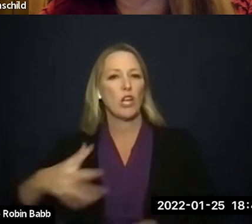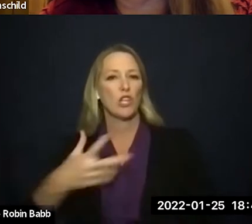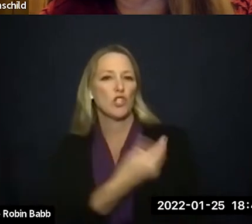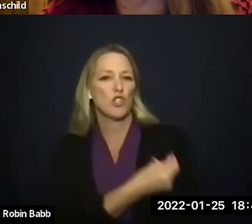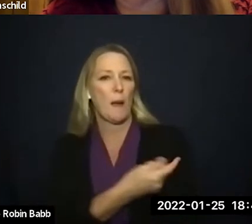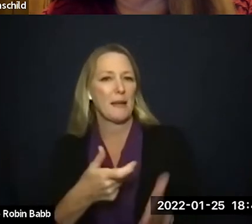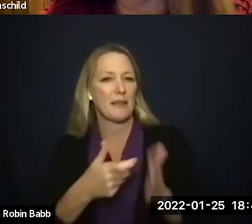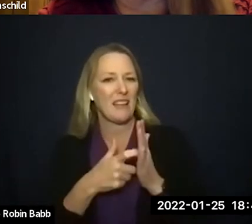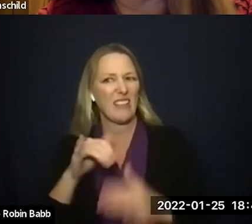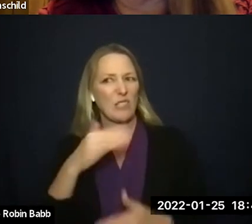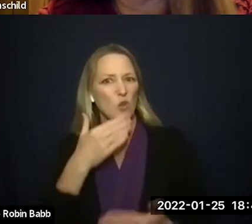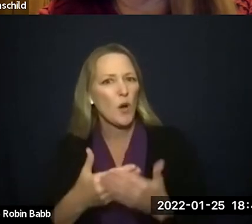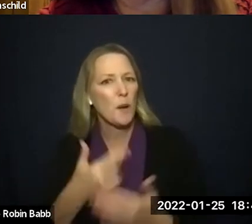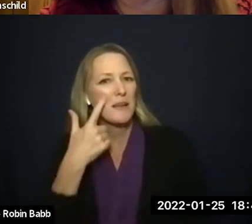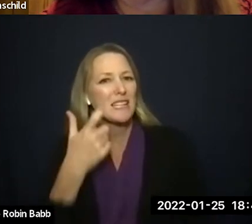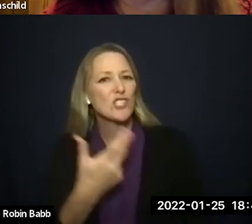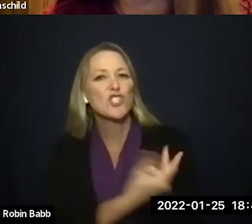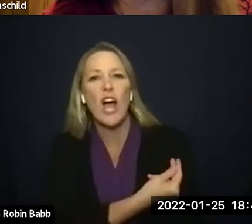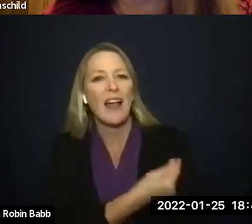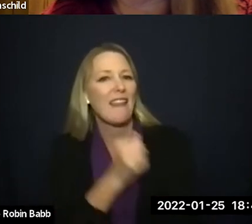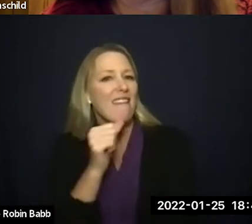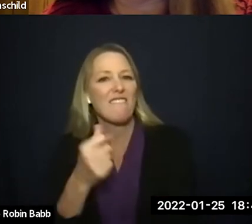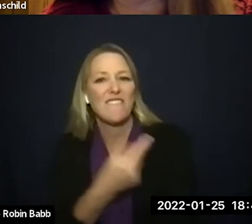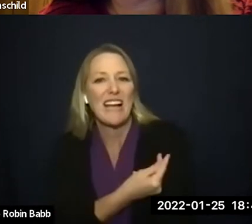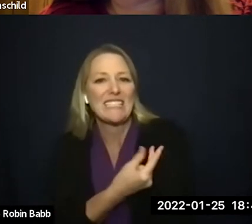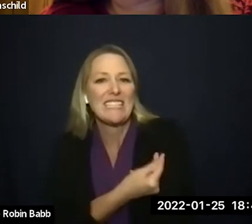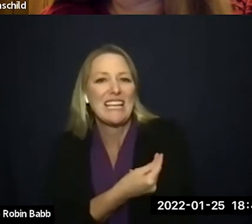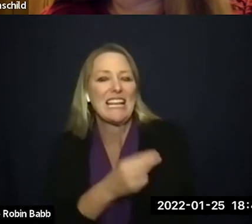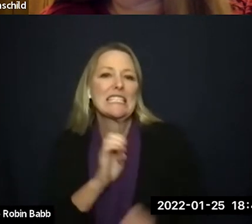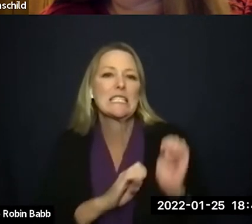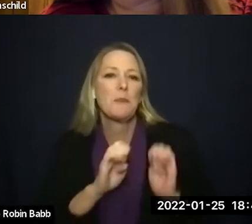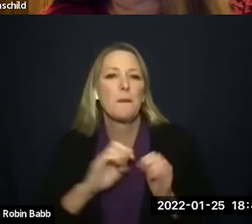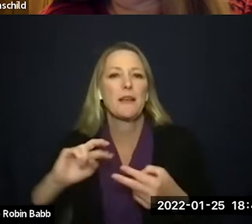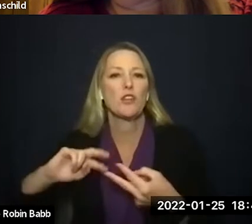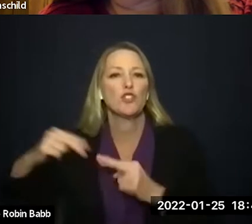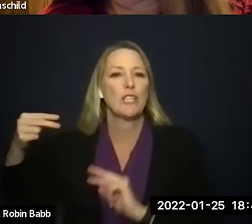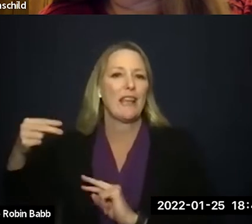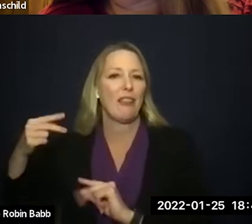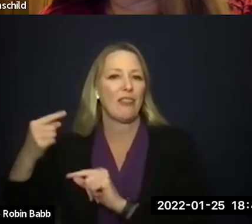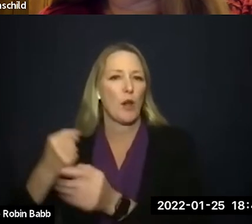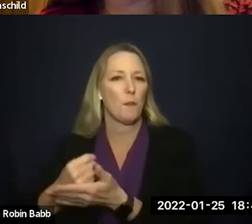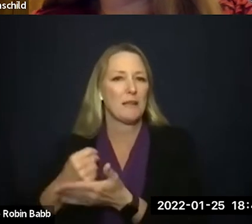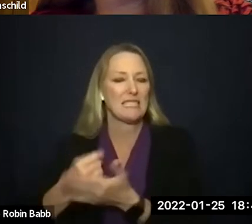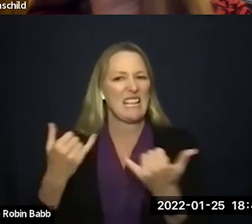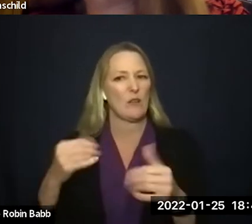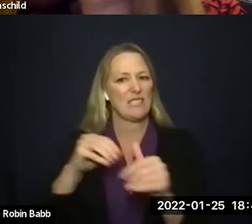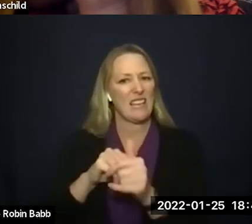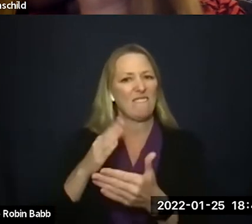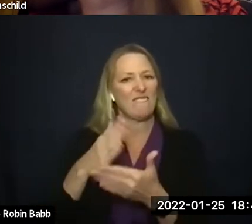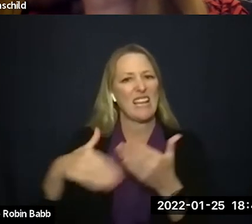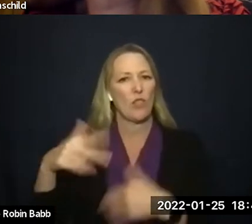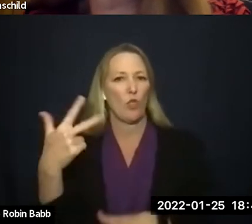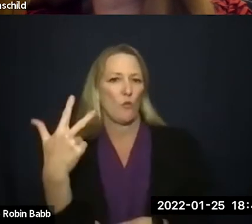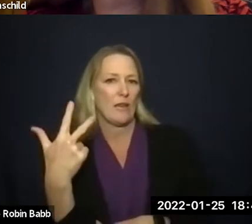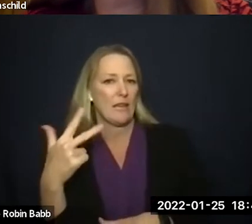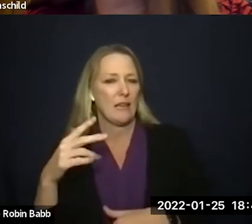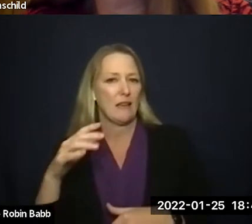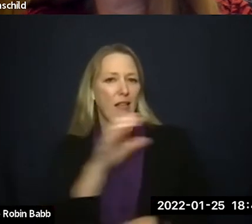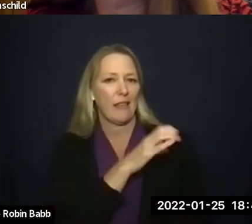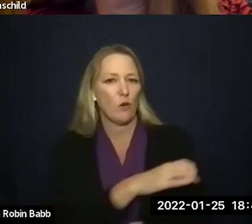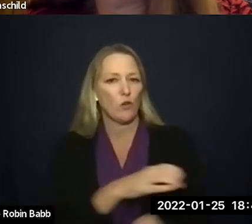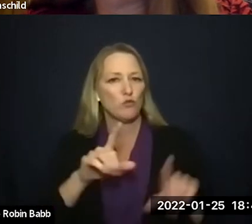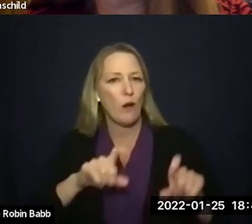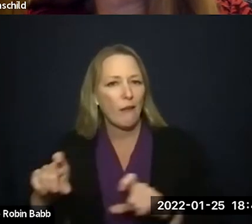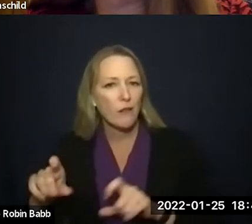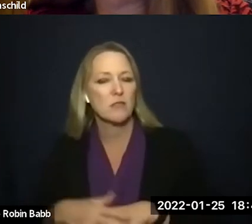because these shots are not vaccines they're experimental gene therapies and they're in phase three clinical trials so they cannot be mandated furthermore the